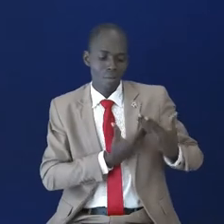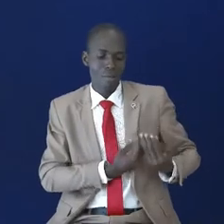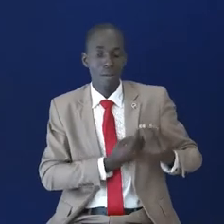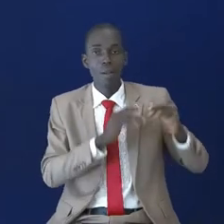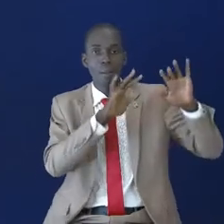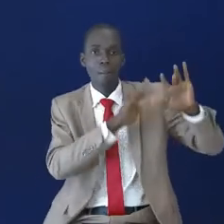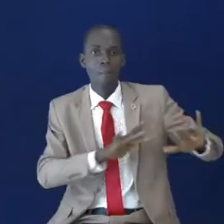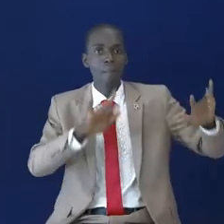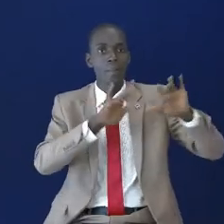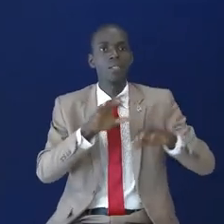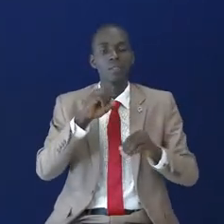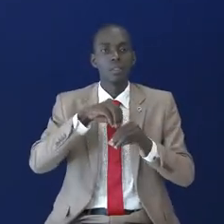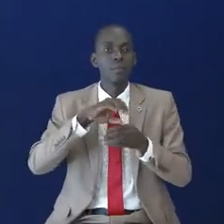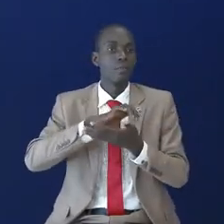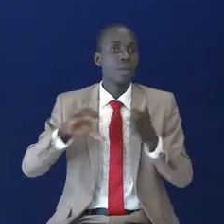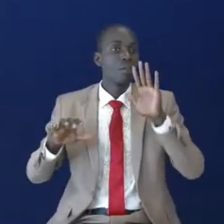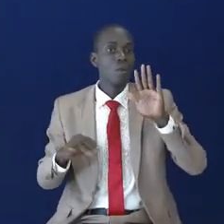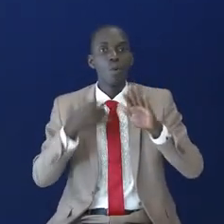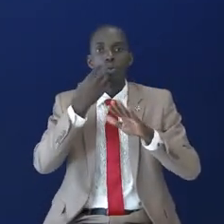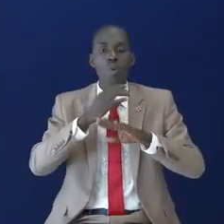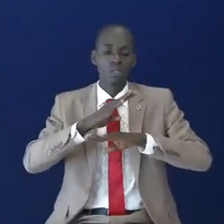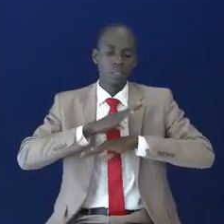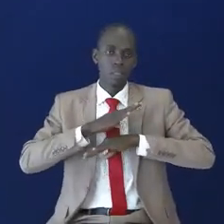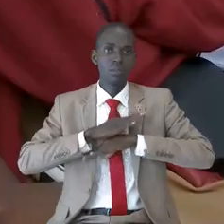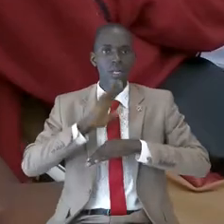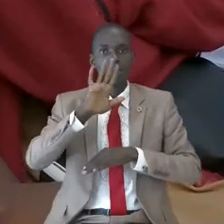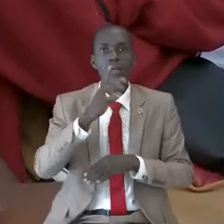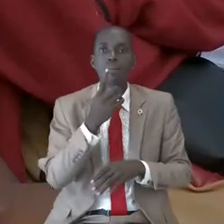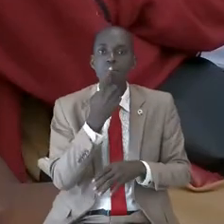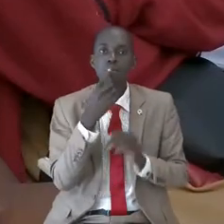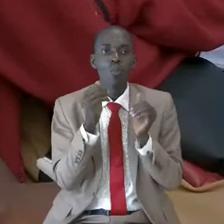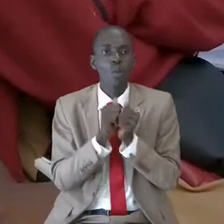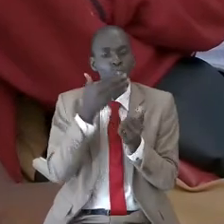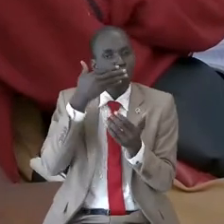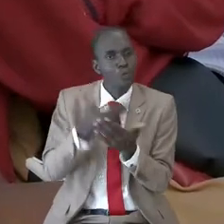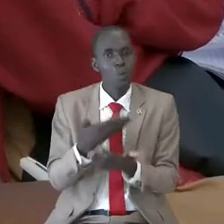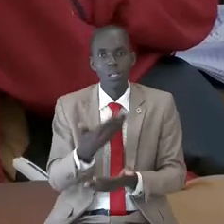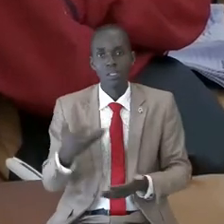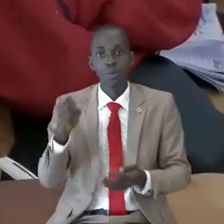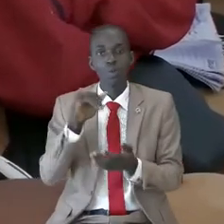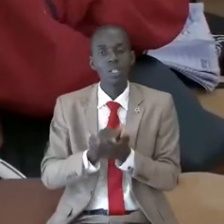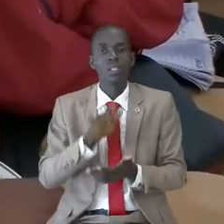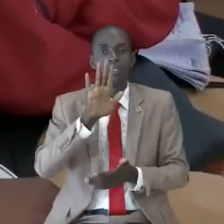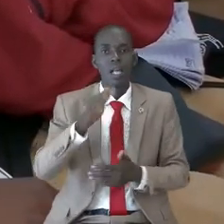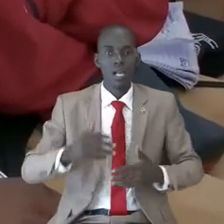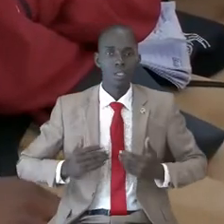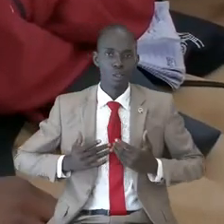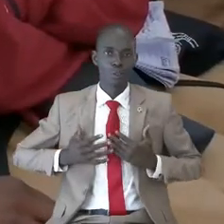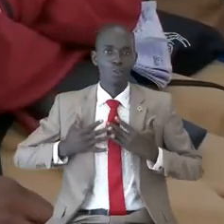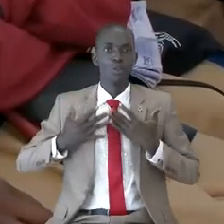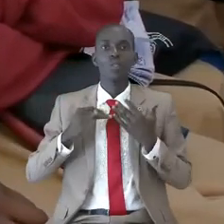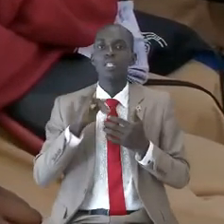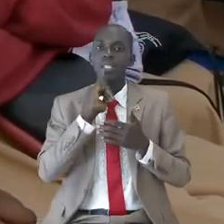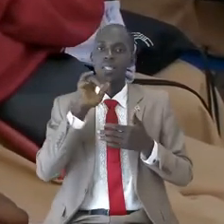Look at verse 5, who satisfies thy mouth with good things, so that thy youth